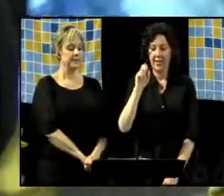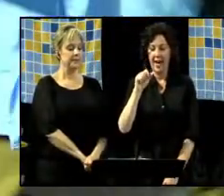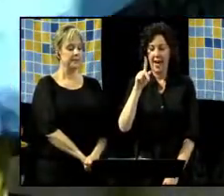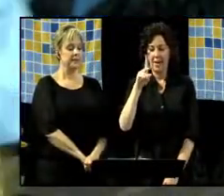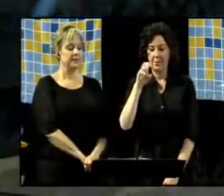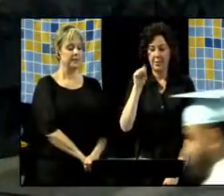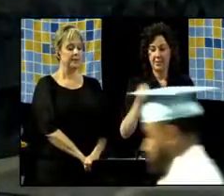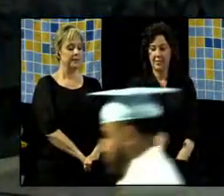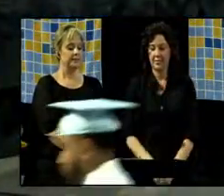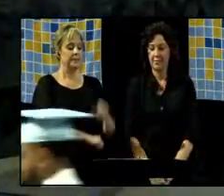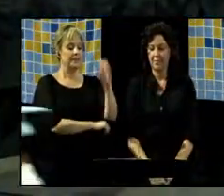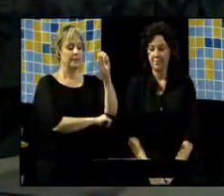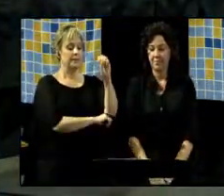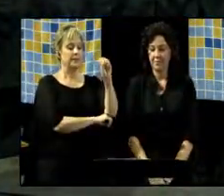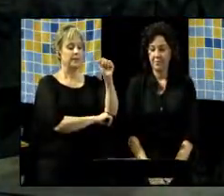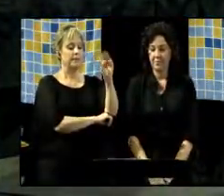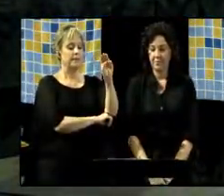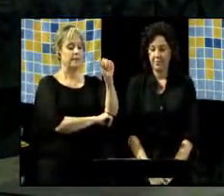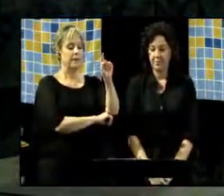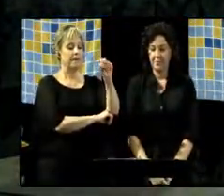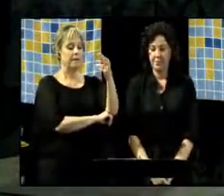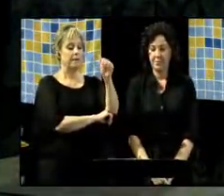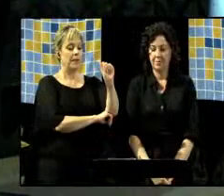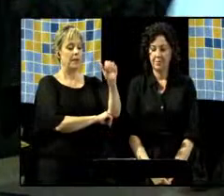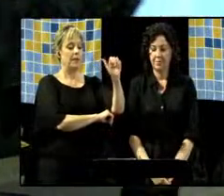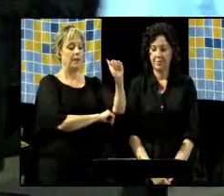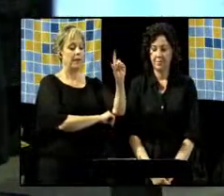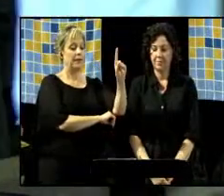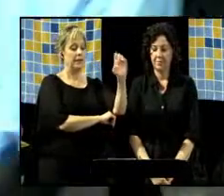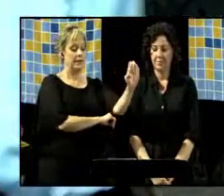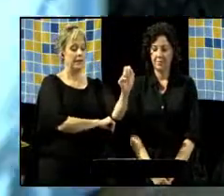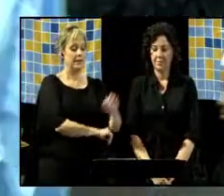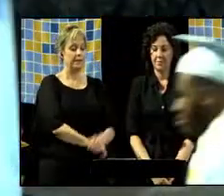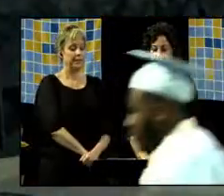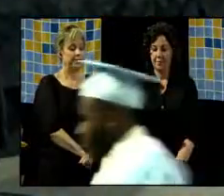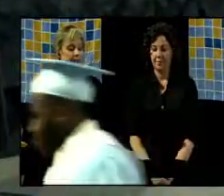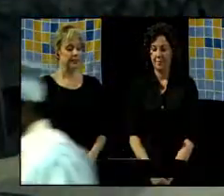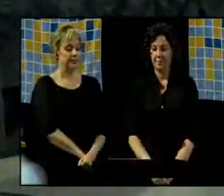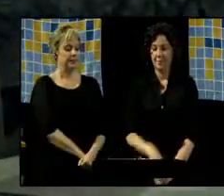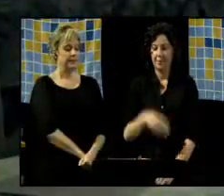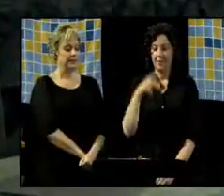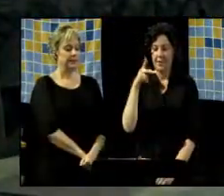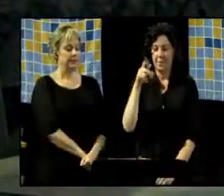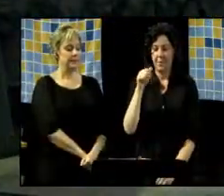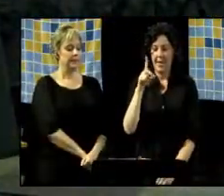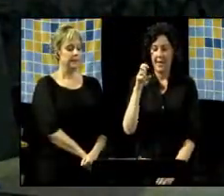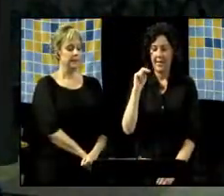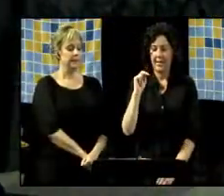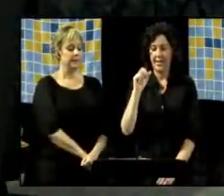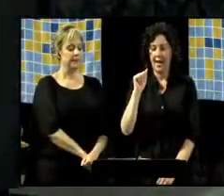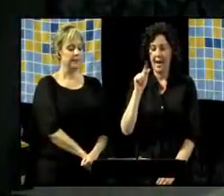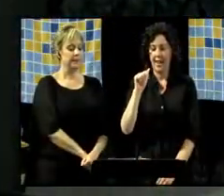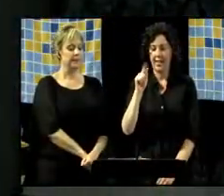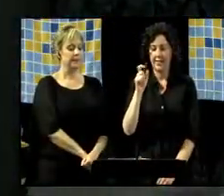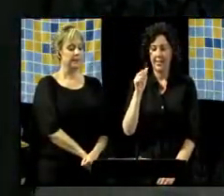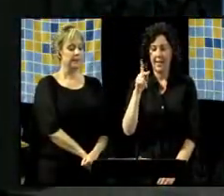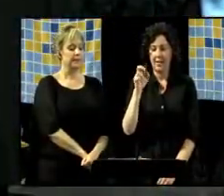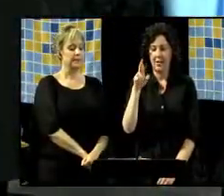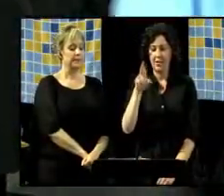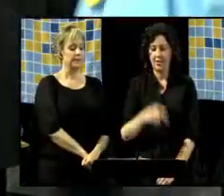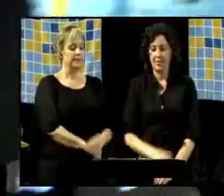Samantha Grace Ady, Evan Bryce Albin, Payton Drew